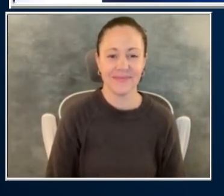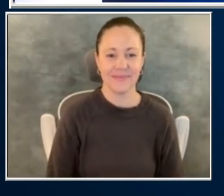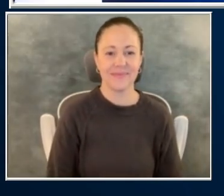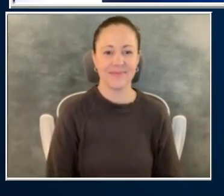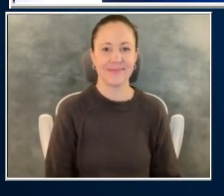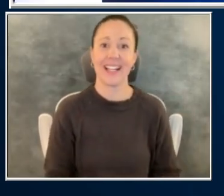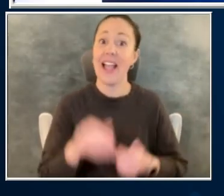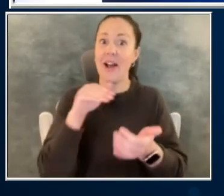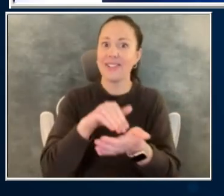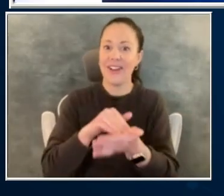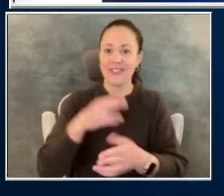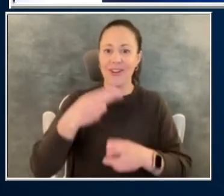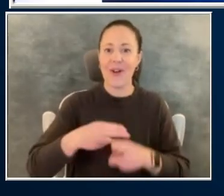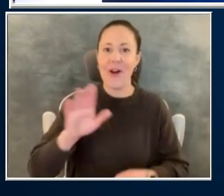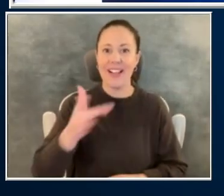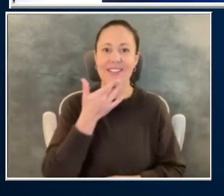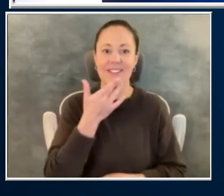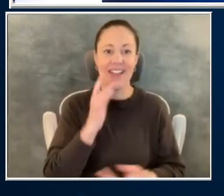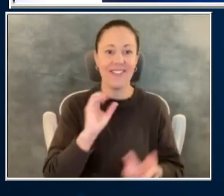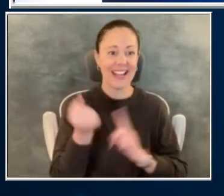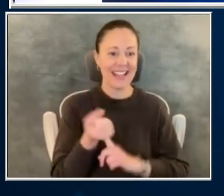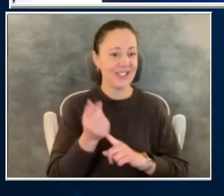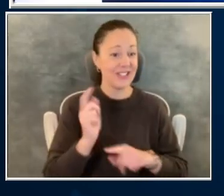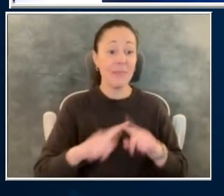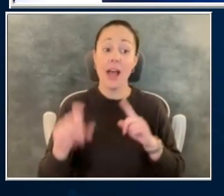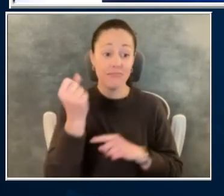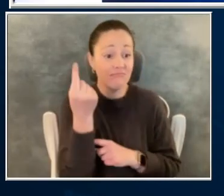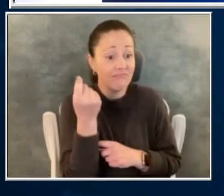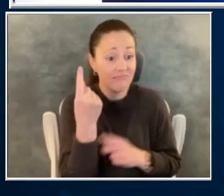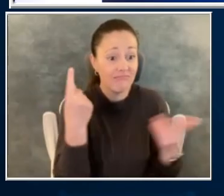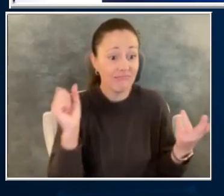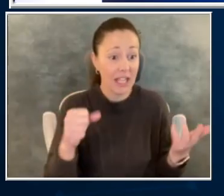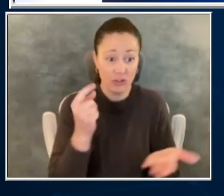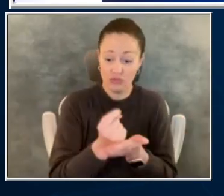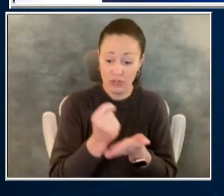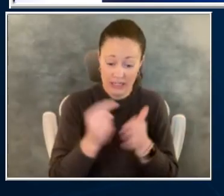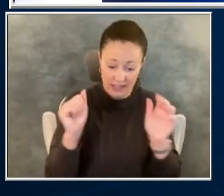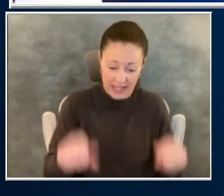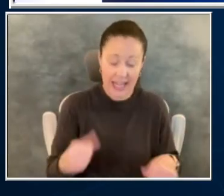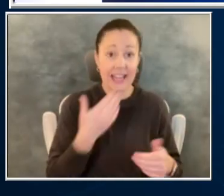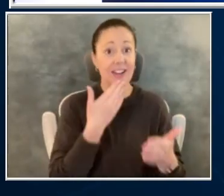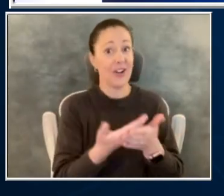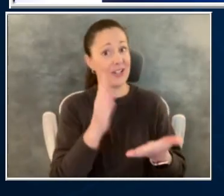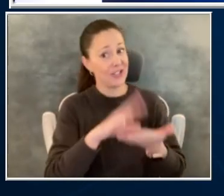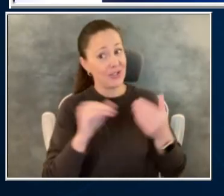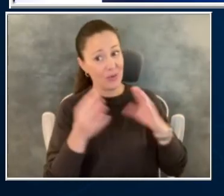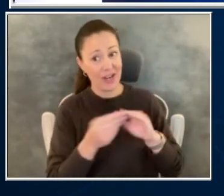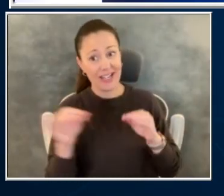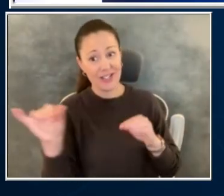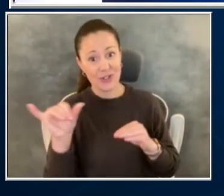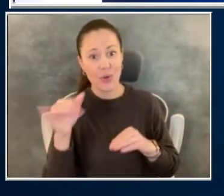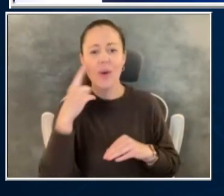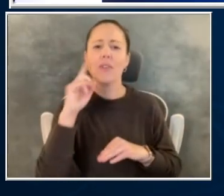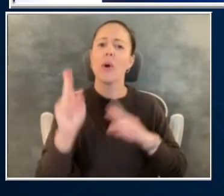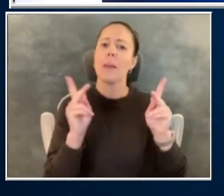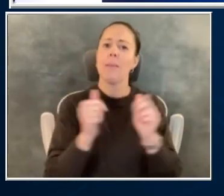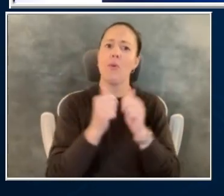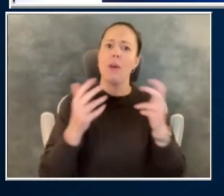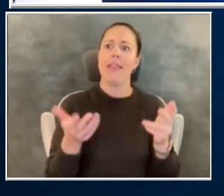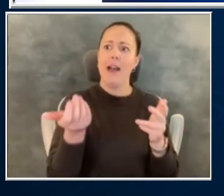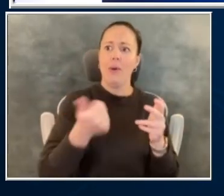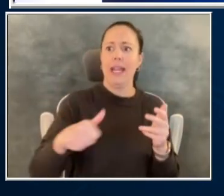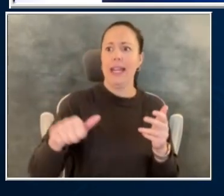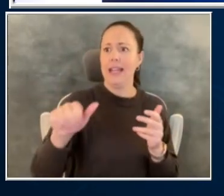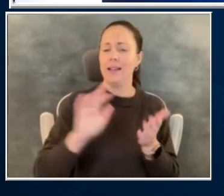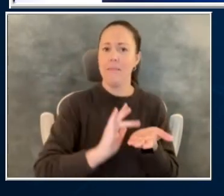their favorite, but it makes total sense. It's treatable, probably does have a good story. For viewers without medical backgrounds, how do you